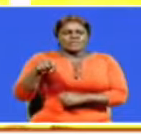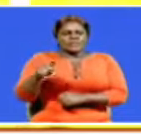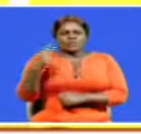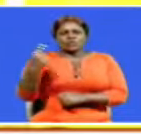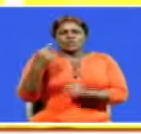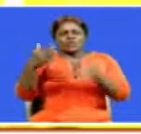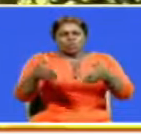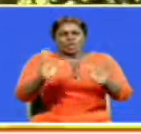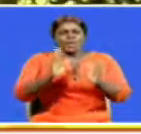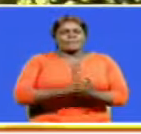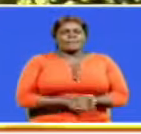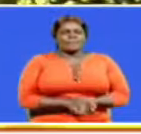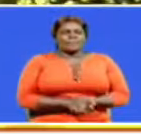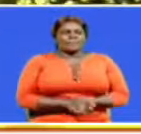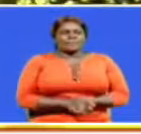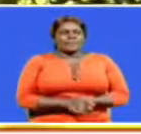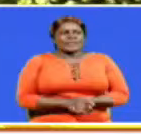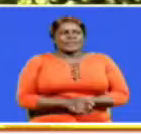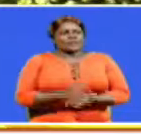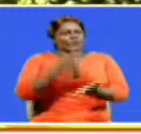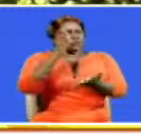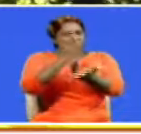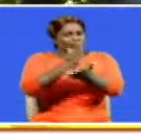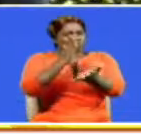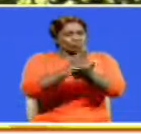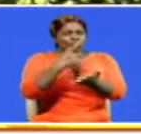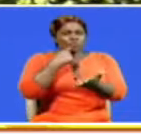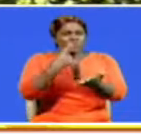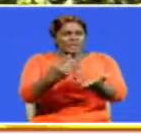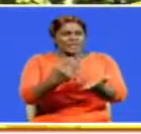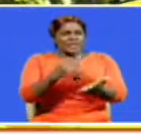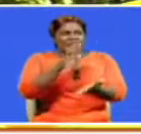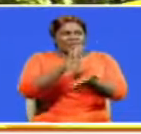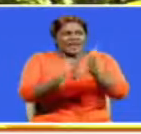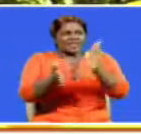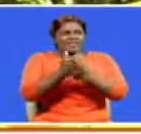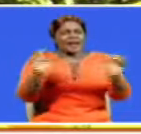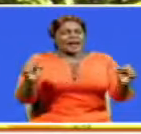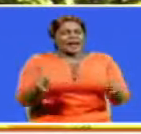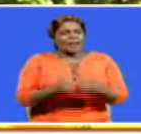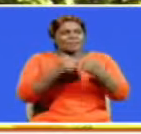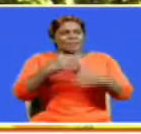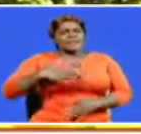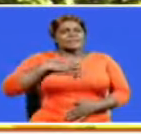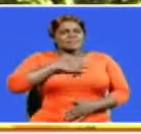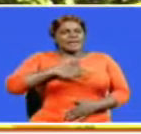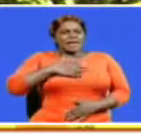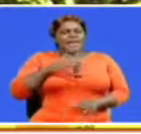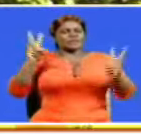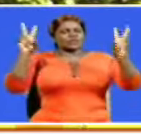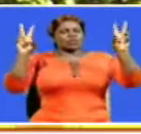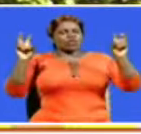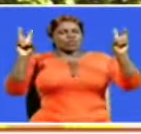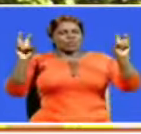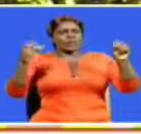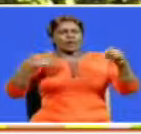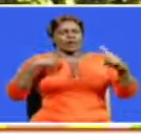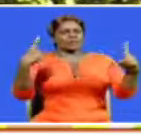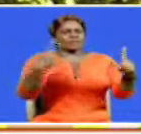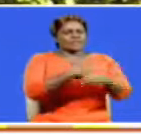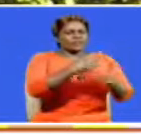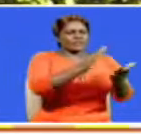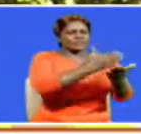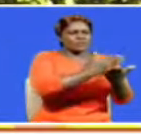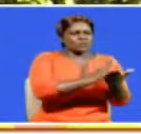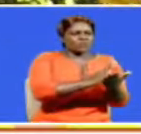domiciled in primary school. Sincerely speaking, there is nothing happening as far as sciences are concerned. There is a difference